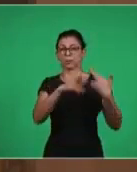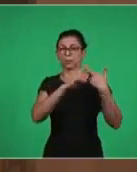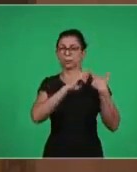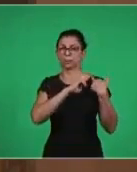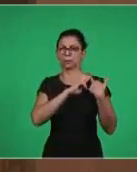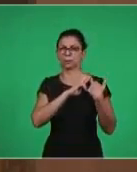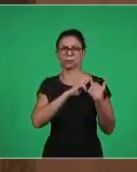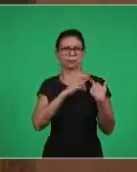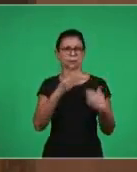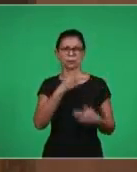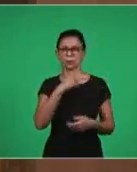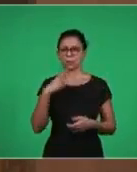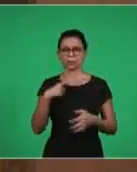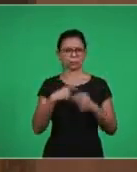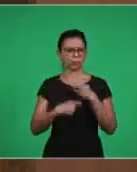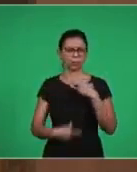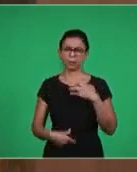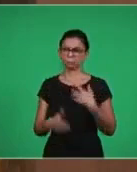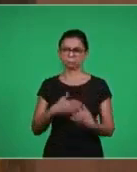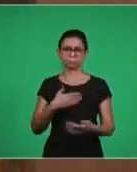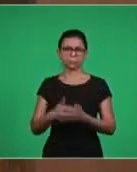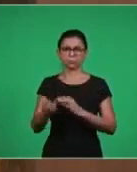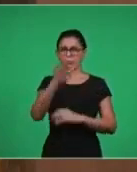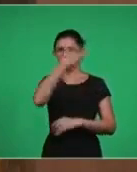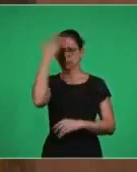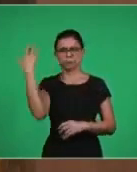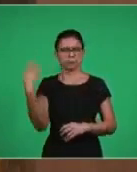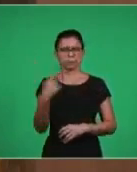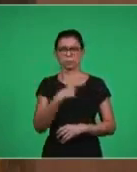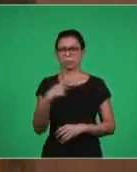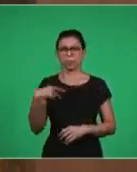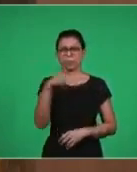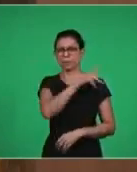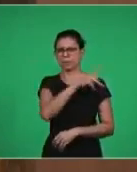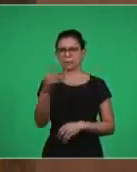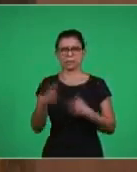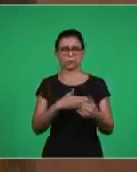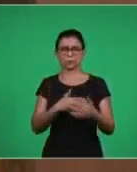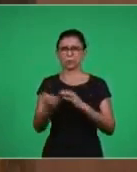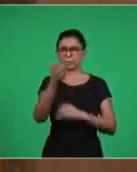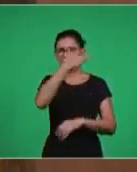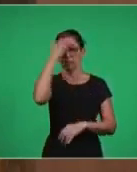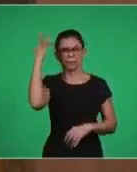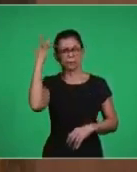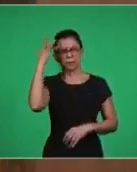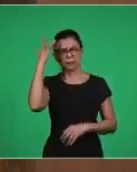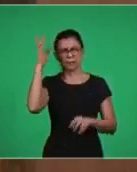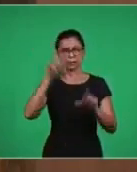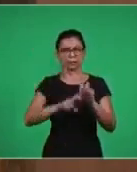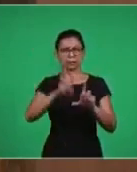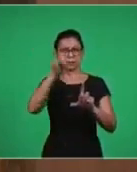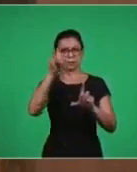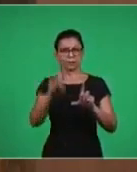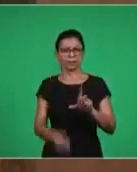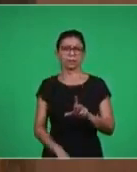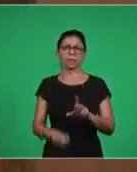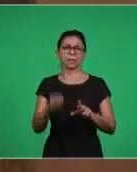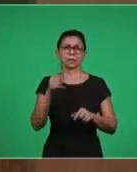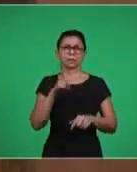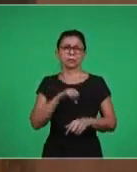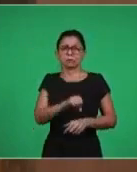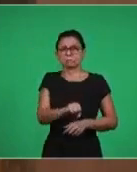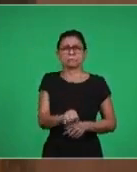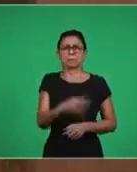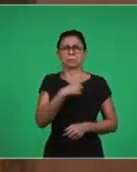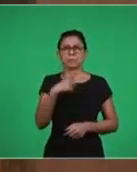one who has responsibility, whether it's the deacon, pastor, whoever that person might be. Maybe the president of the presbytery, whatever that person